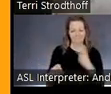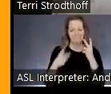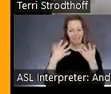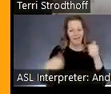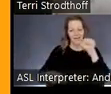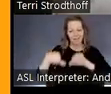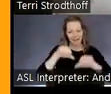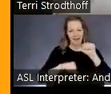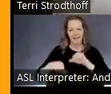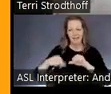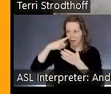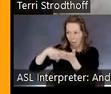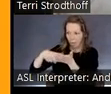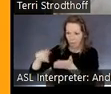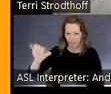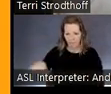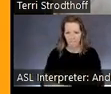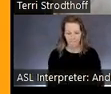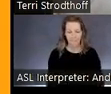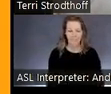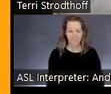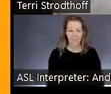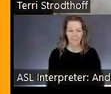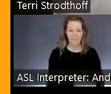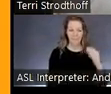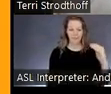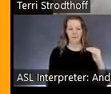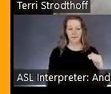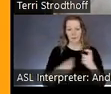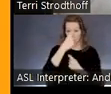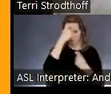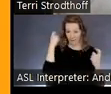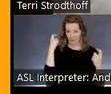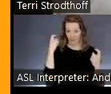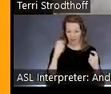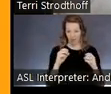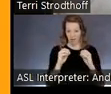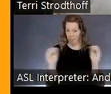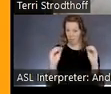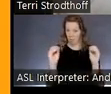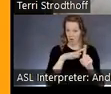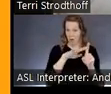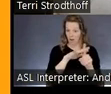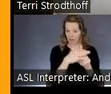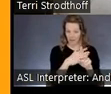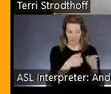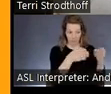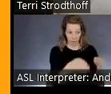science go down that path. And trauma decontextualized in a people over time can look like